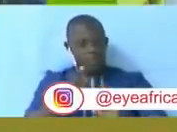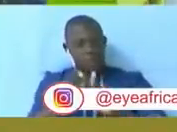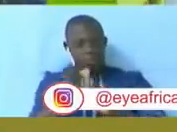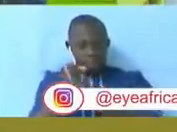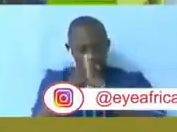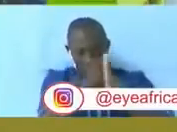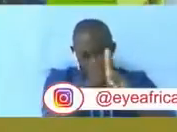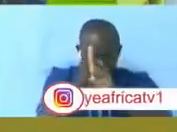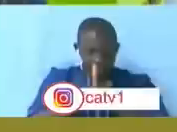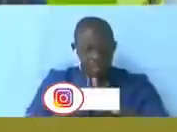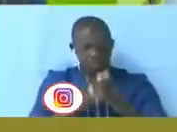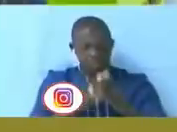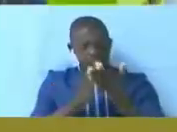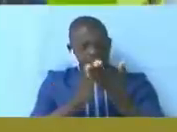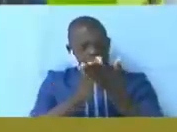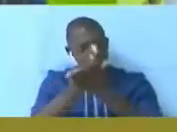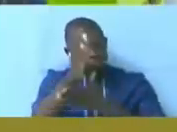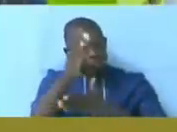throughout.